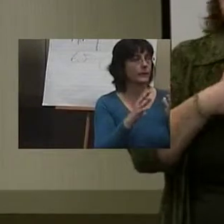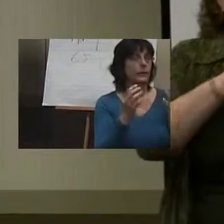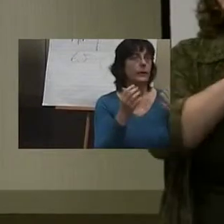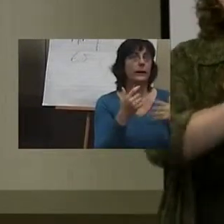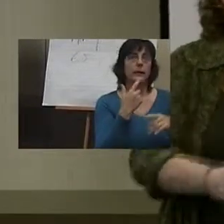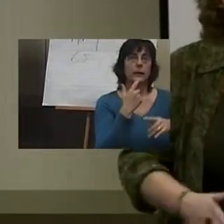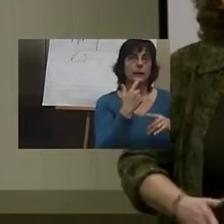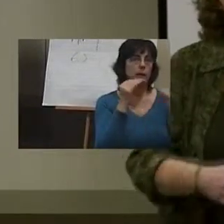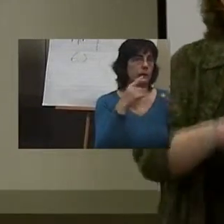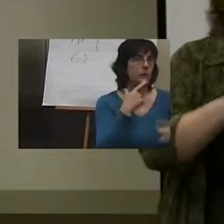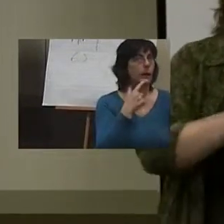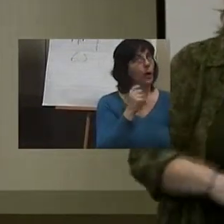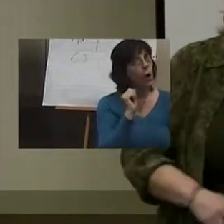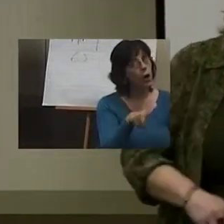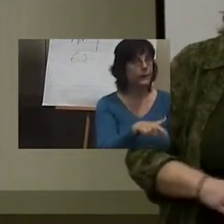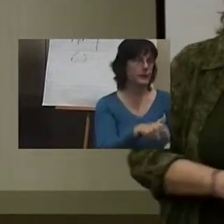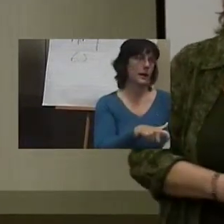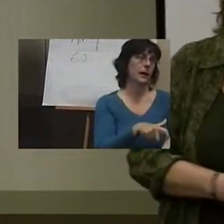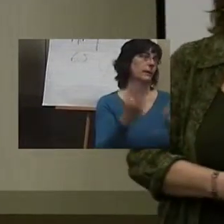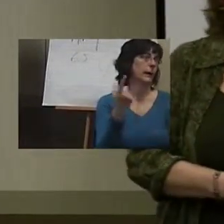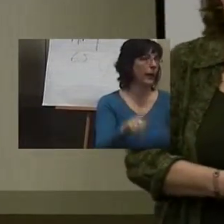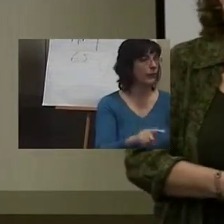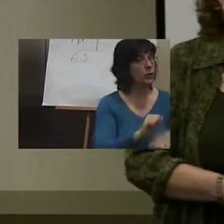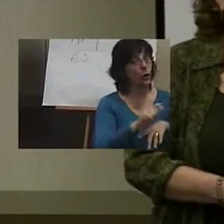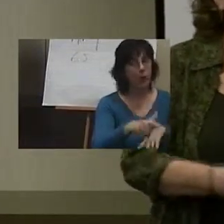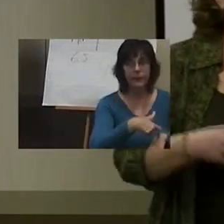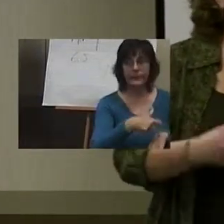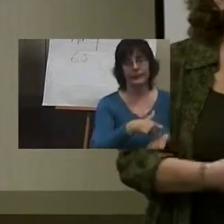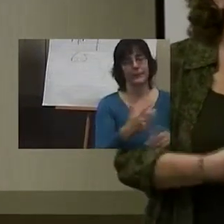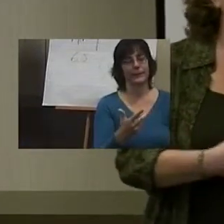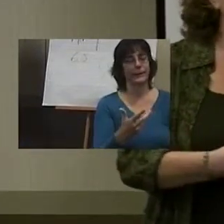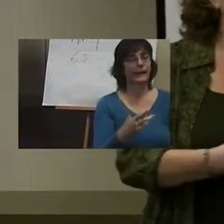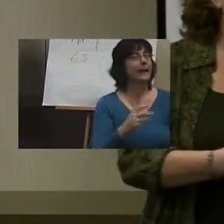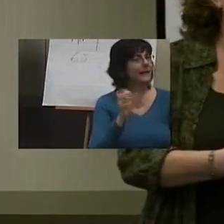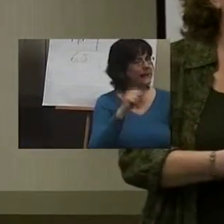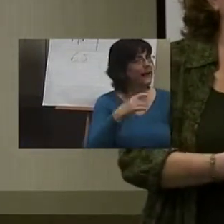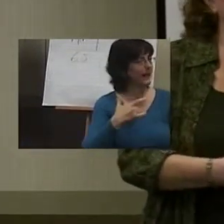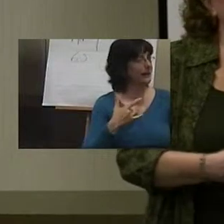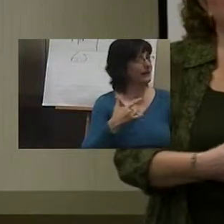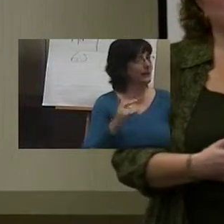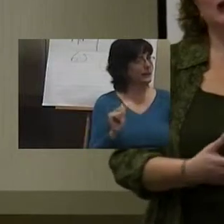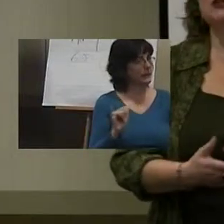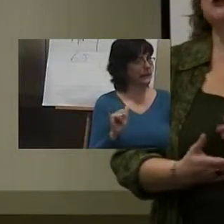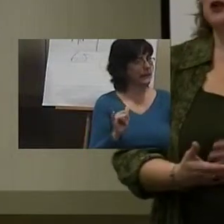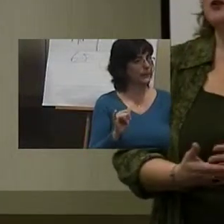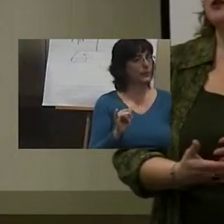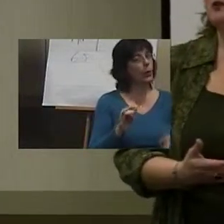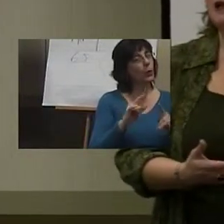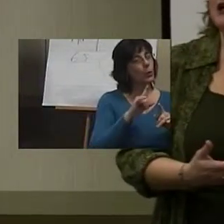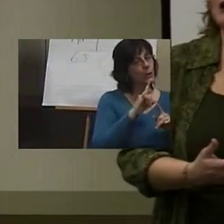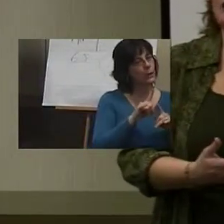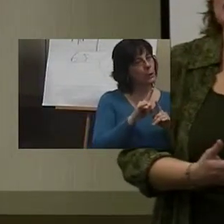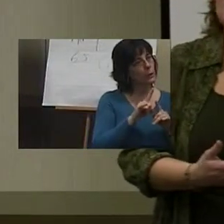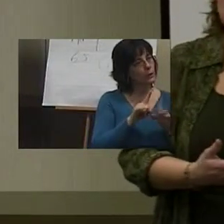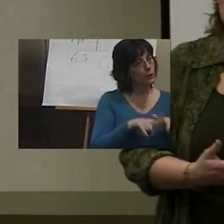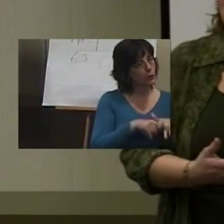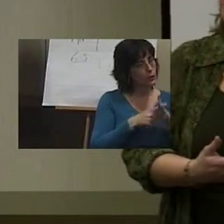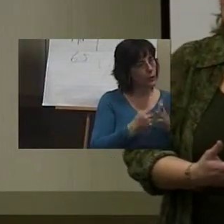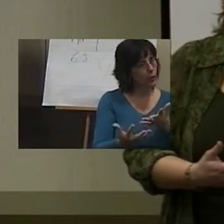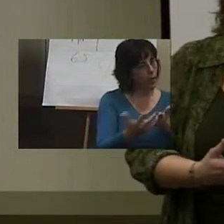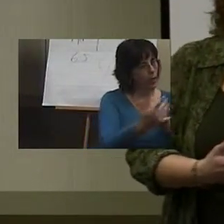this, it's happening constantly, it's happening all the time. And it does feel that way. But once you start doing some data